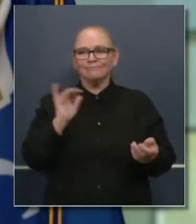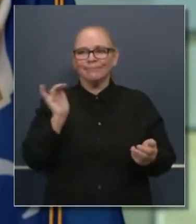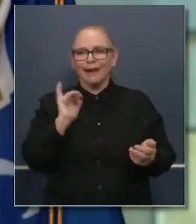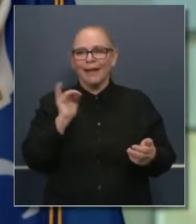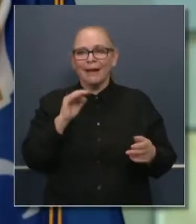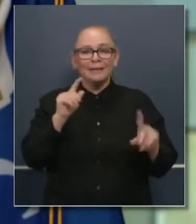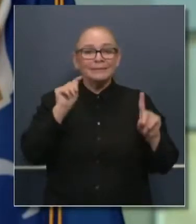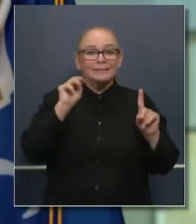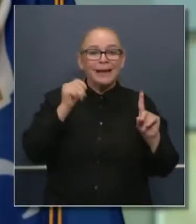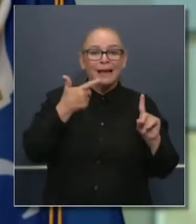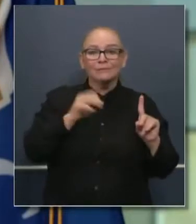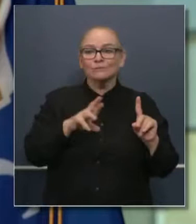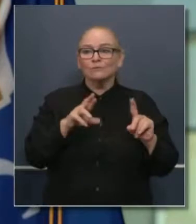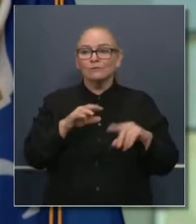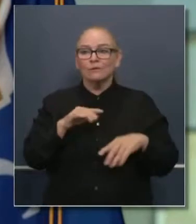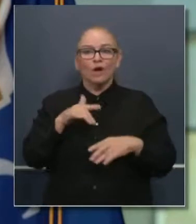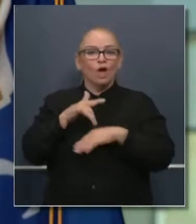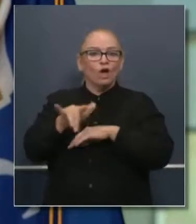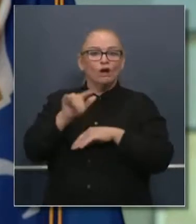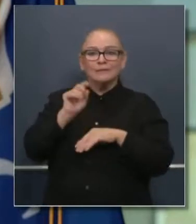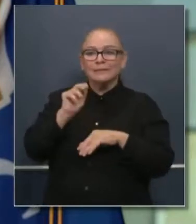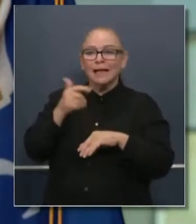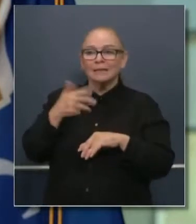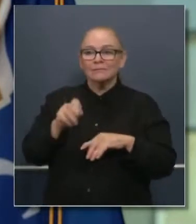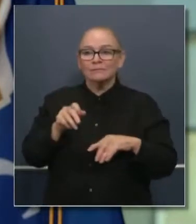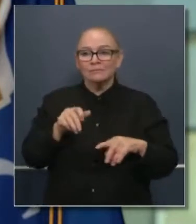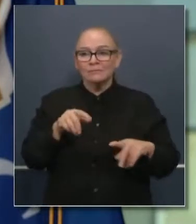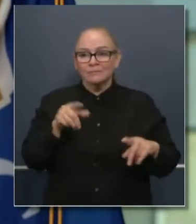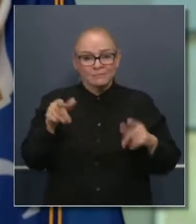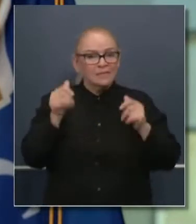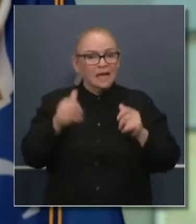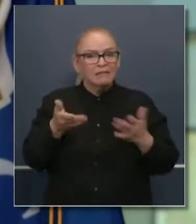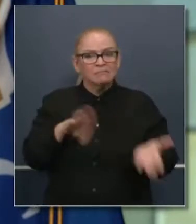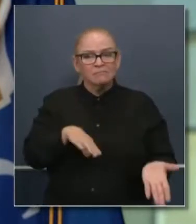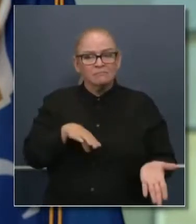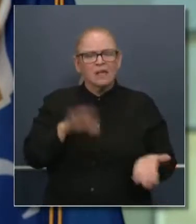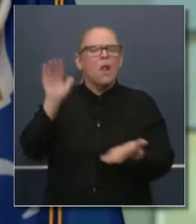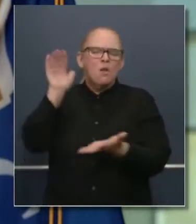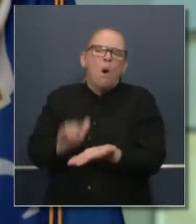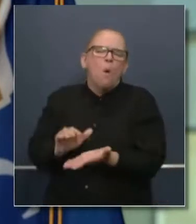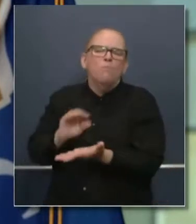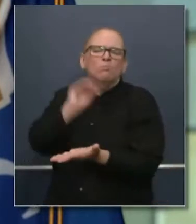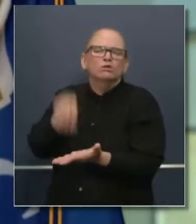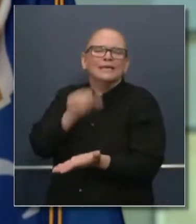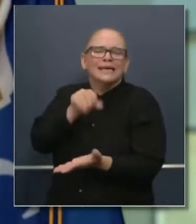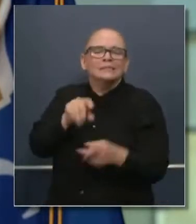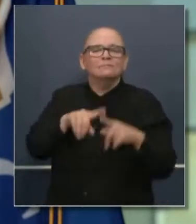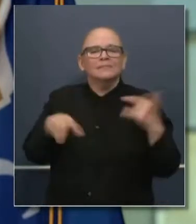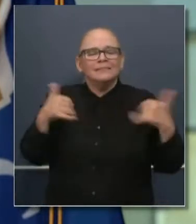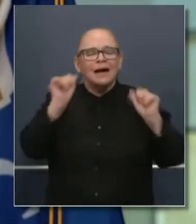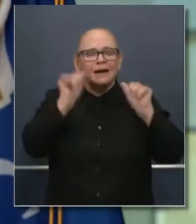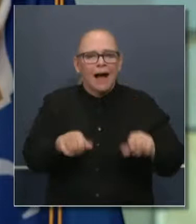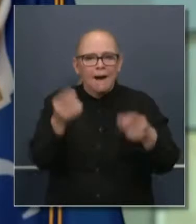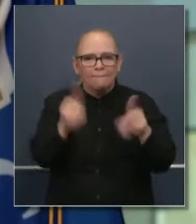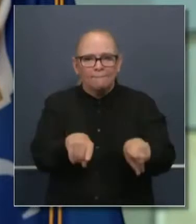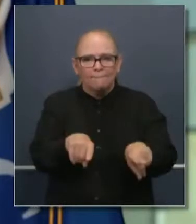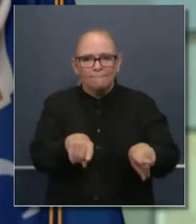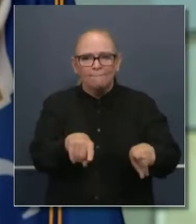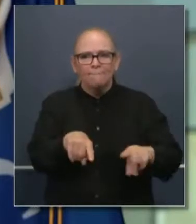early teens, the likelihood of death is very, very low. The reality is we tragically lost a